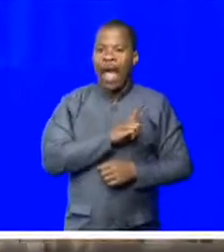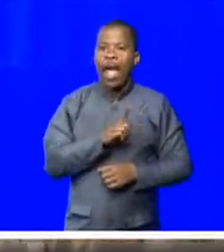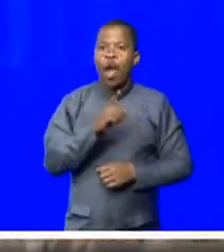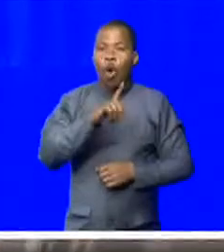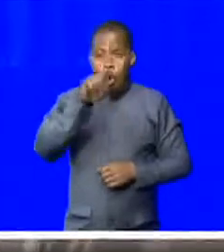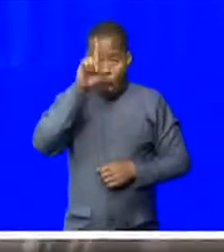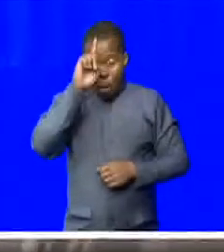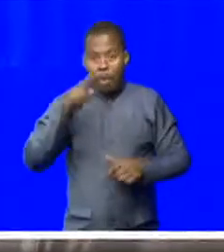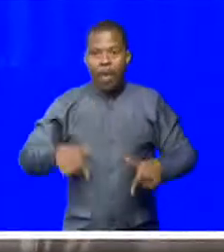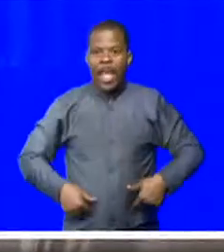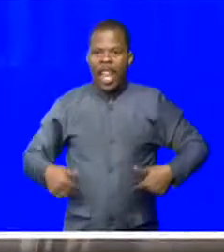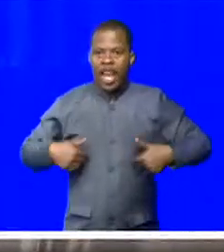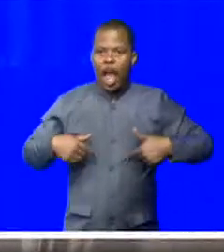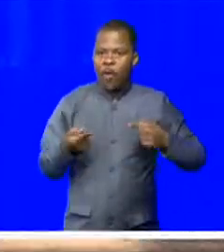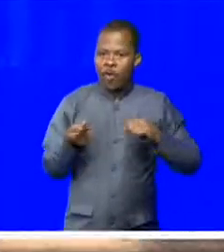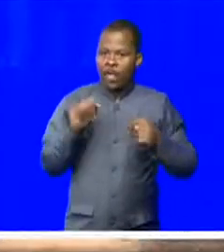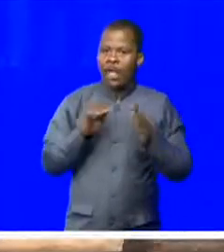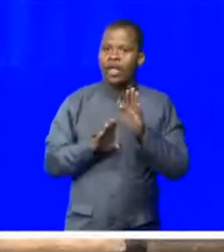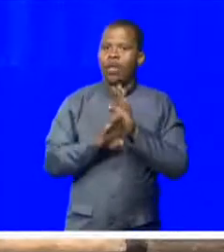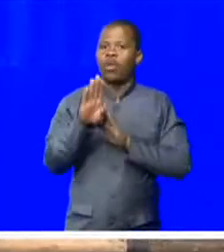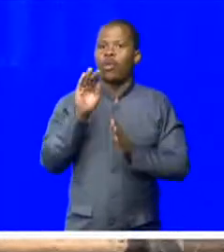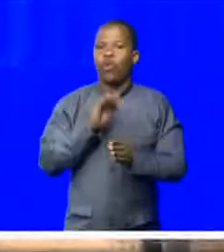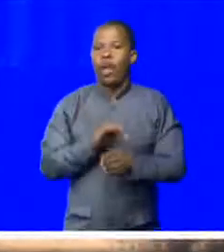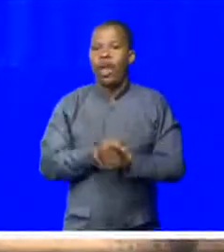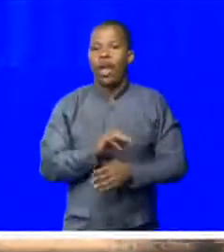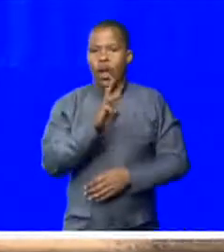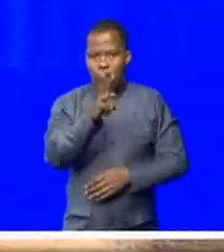change their lives in a positive way.